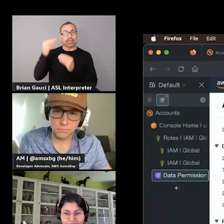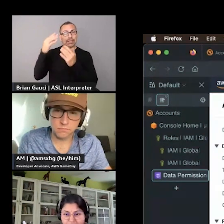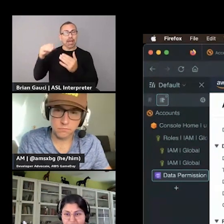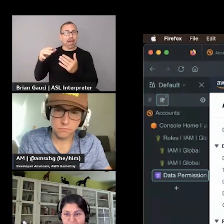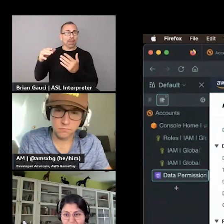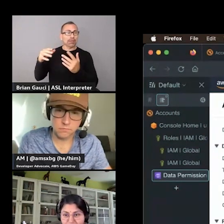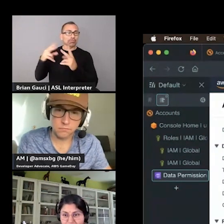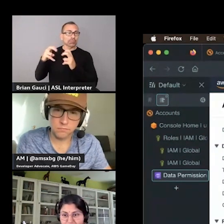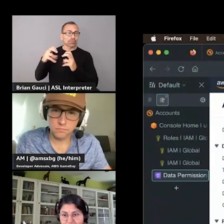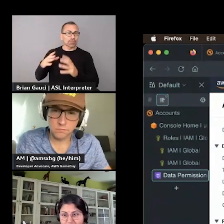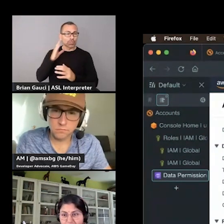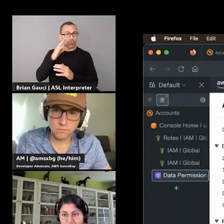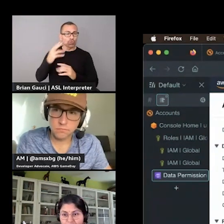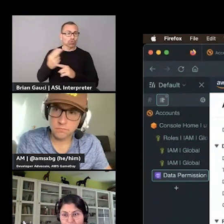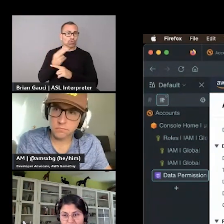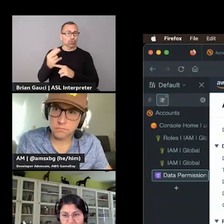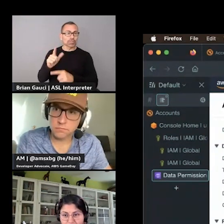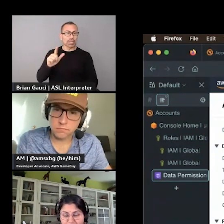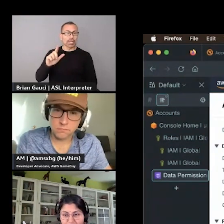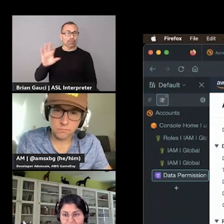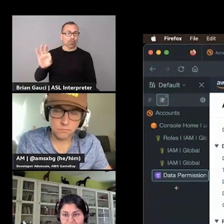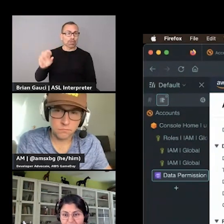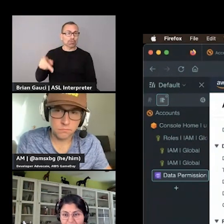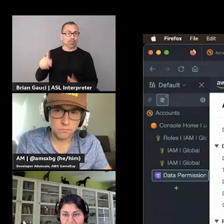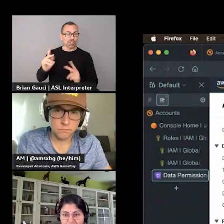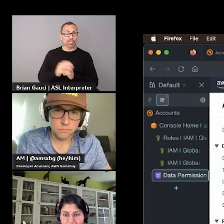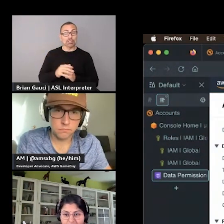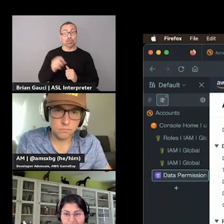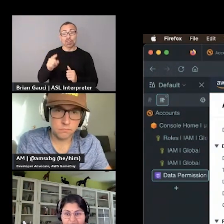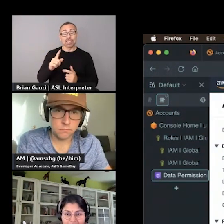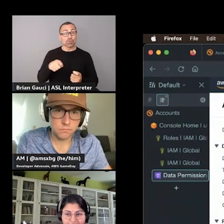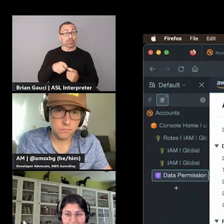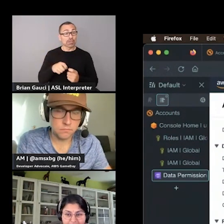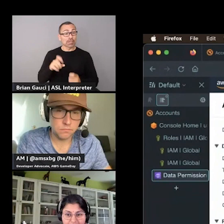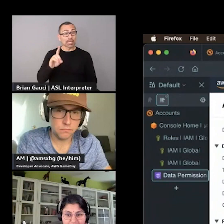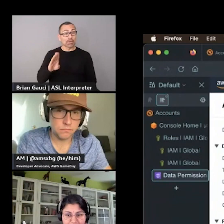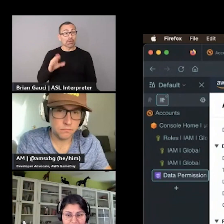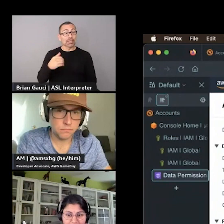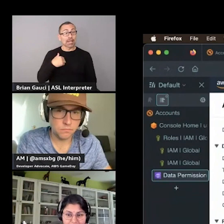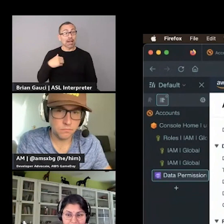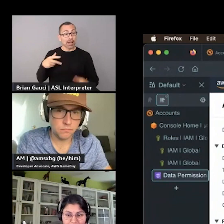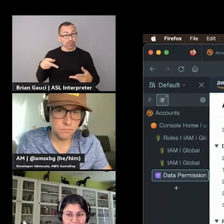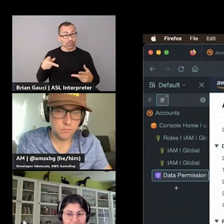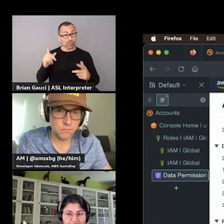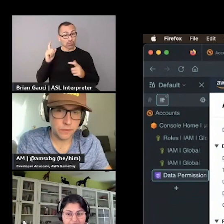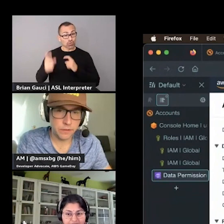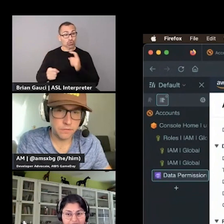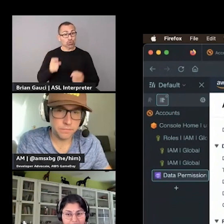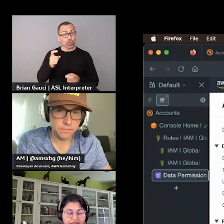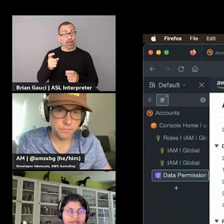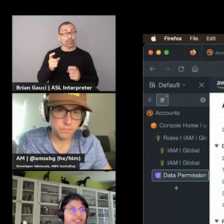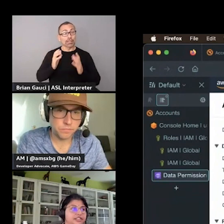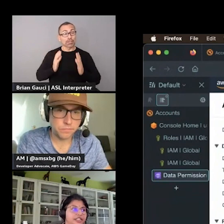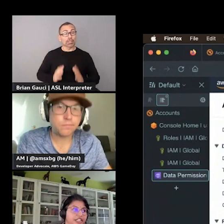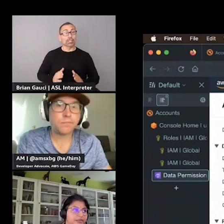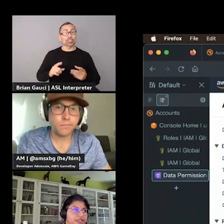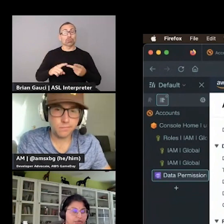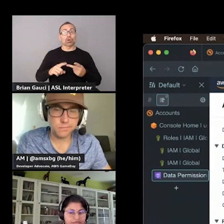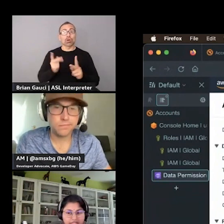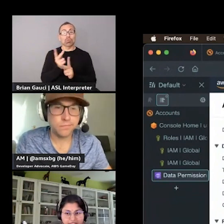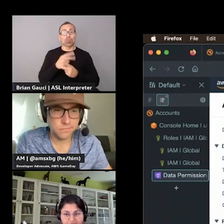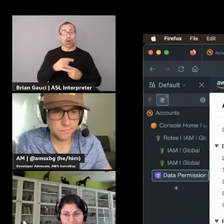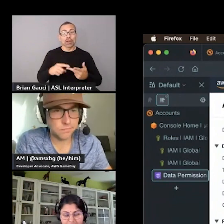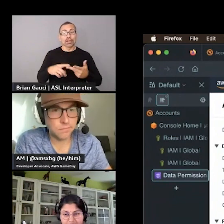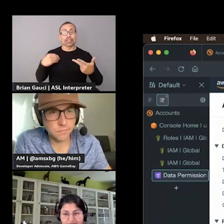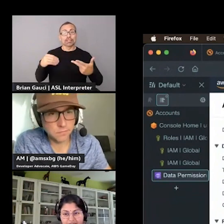the lake formation permissions here. So for this particular database, I have granted customer, product, and sales order, just 3 tables